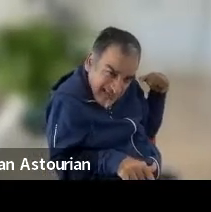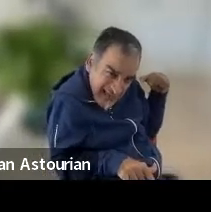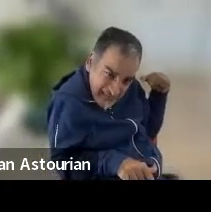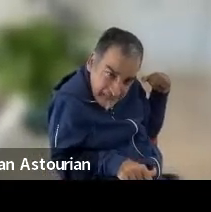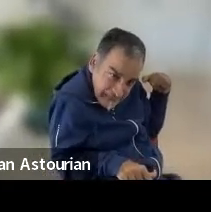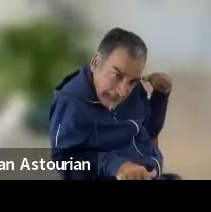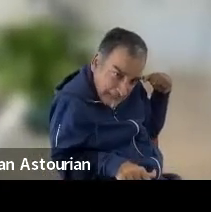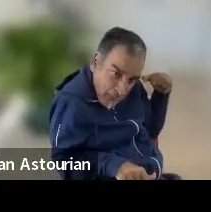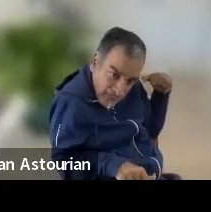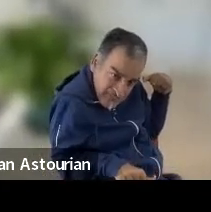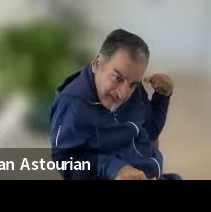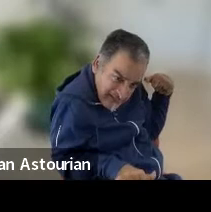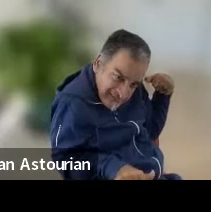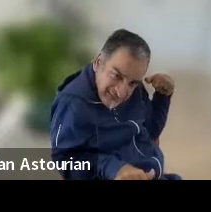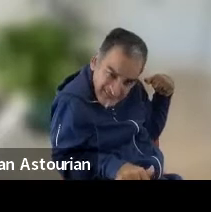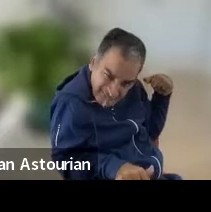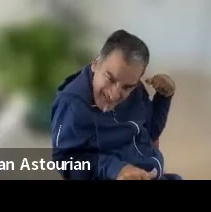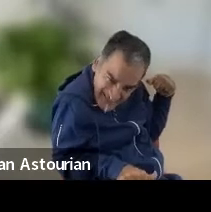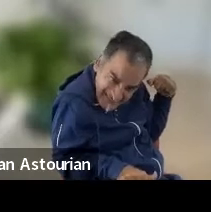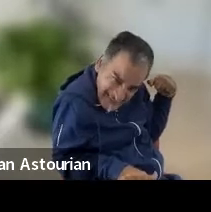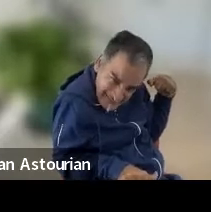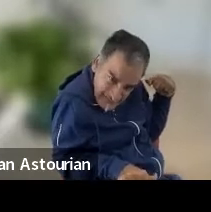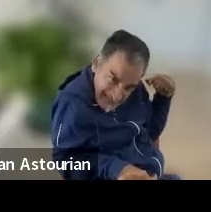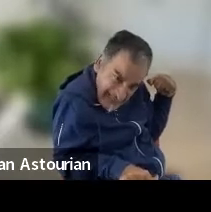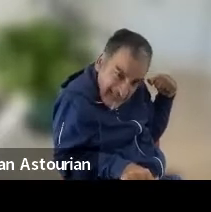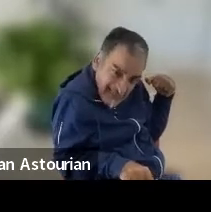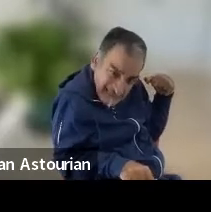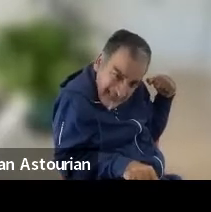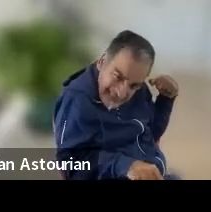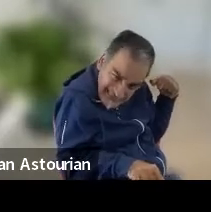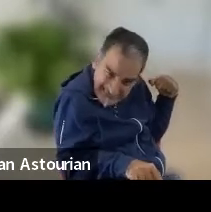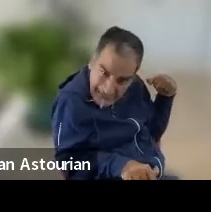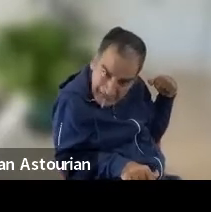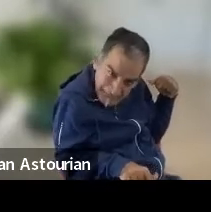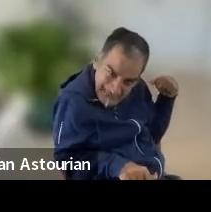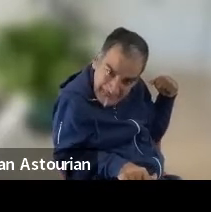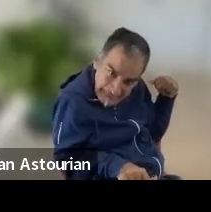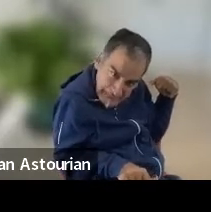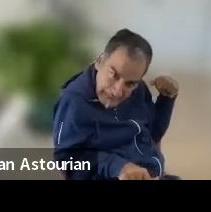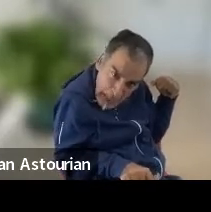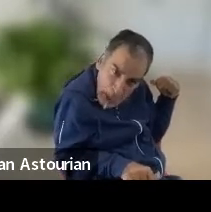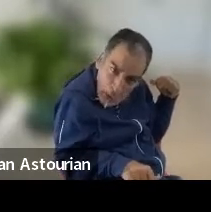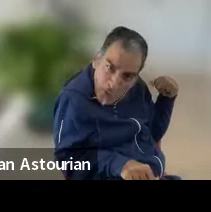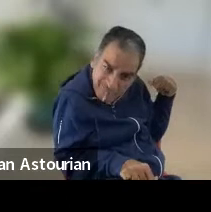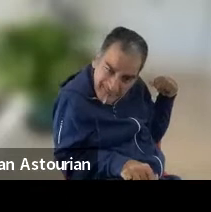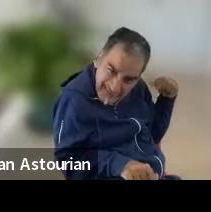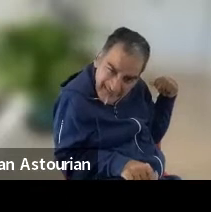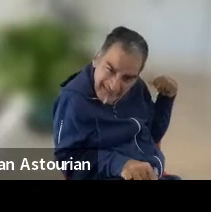of getting both infected and transmitting